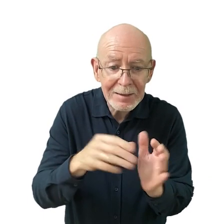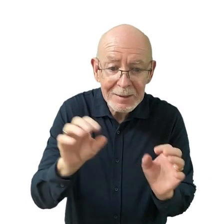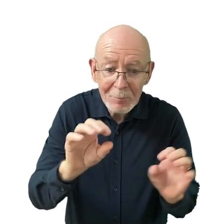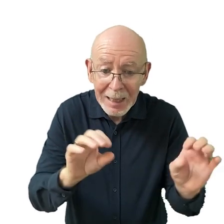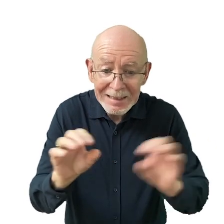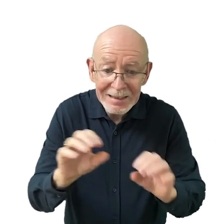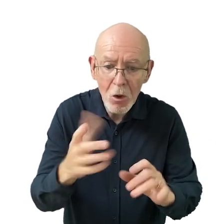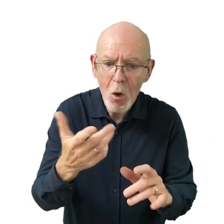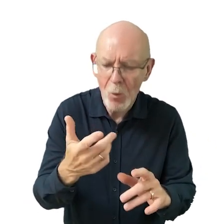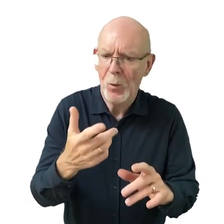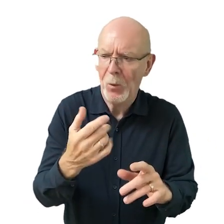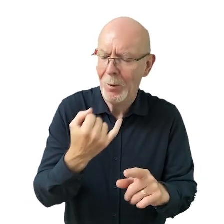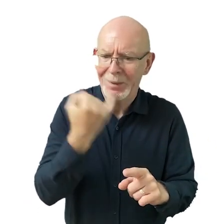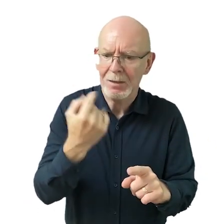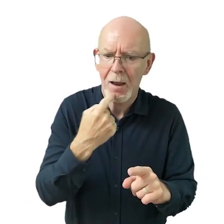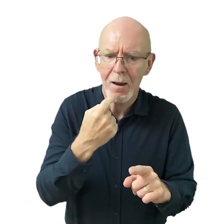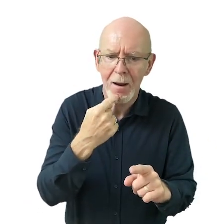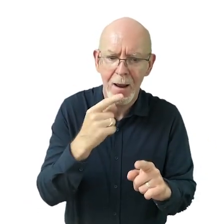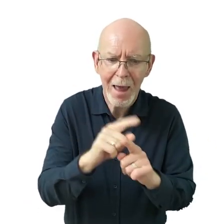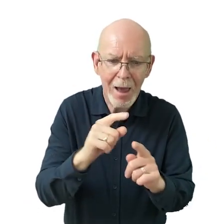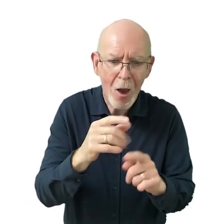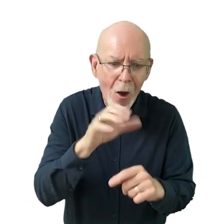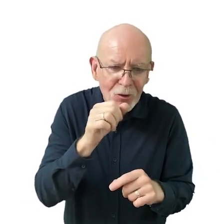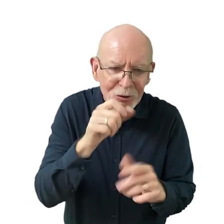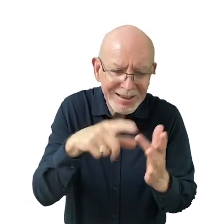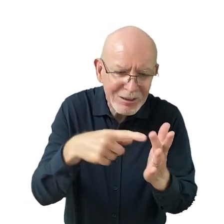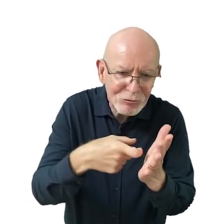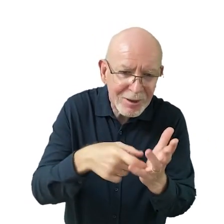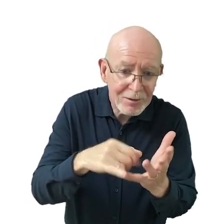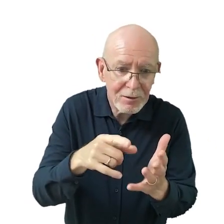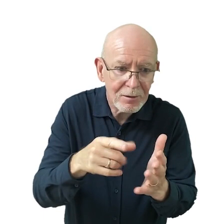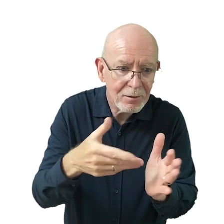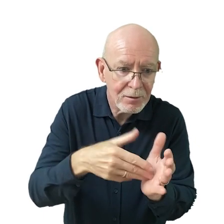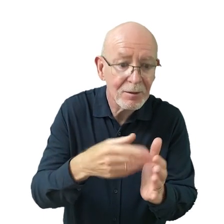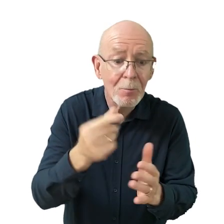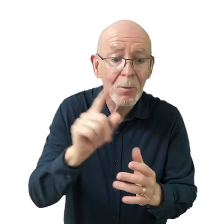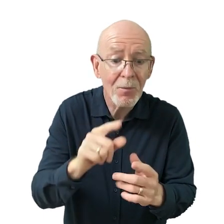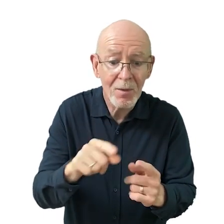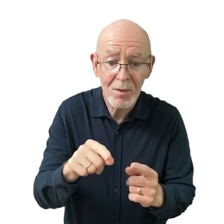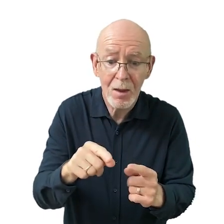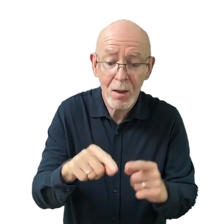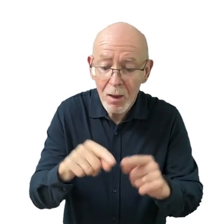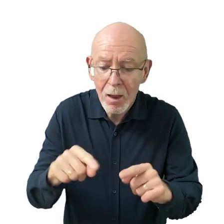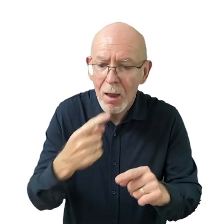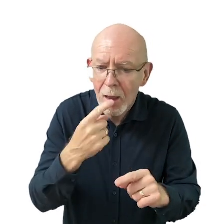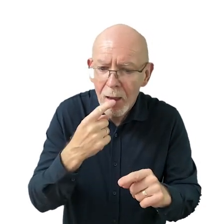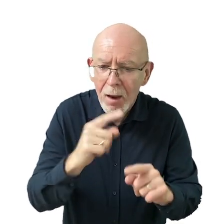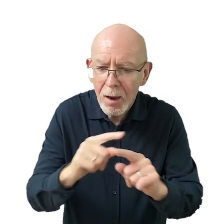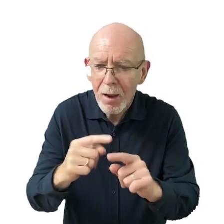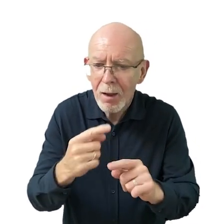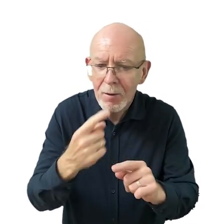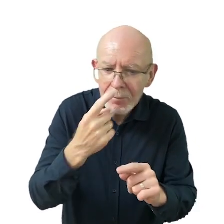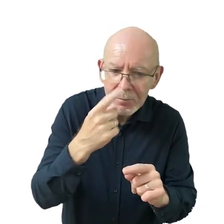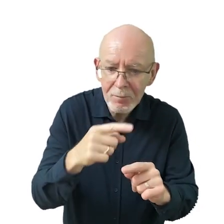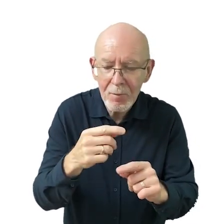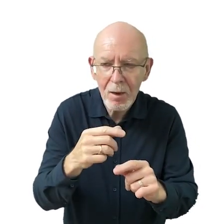spices or sharp and bitter tastes like citrus to your food. Some people find that varying the textures of